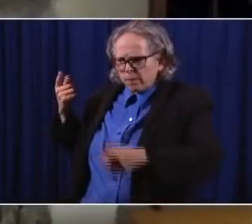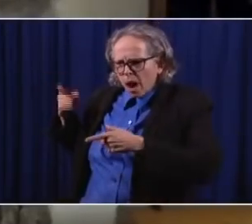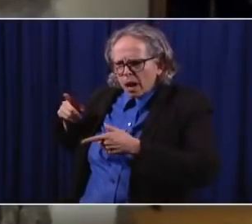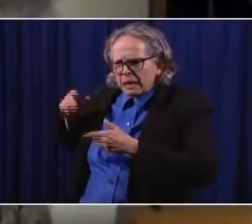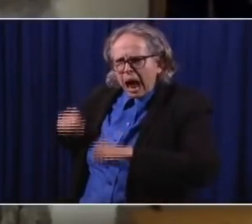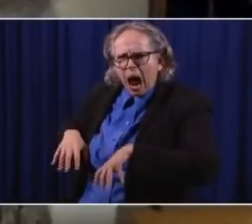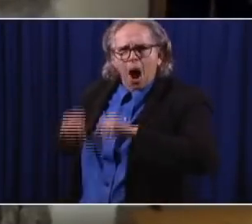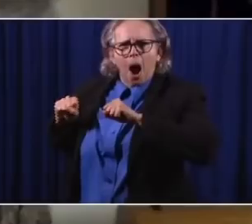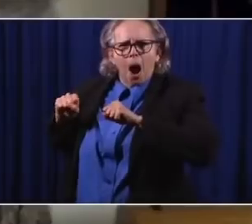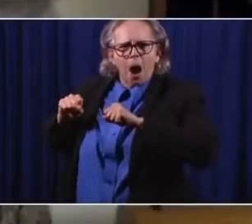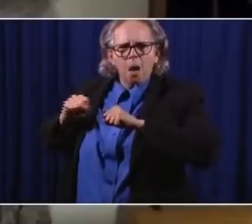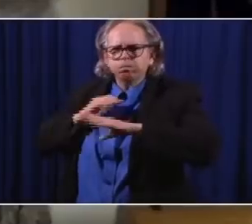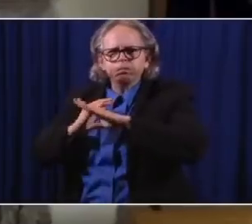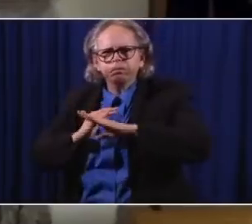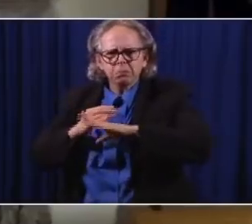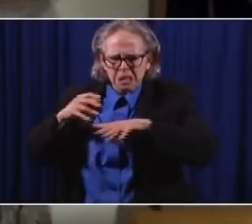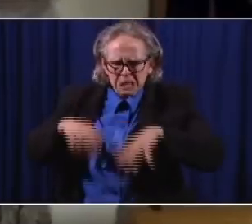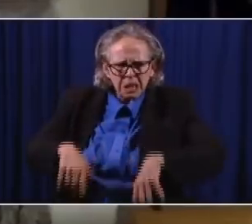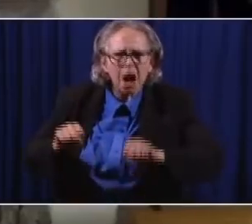If you look at the tools,